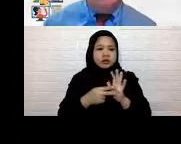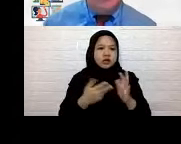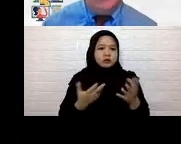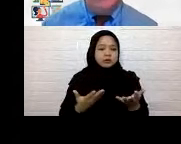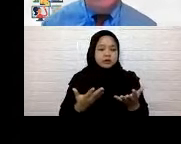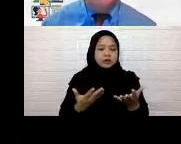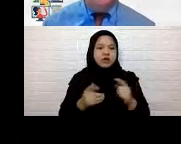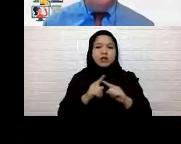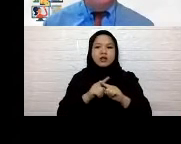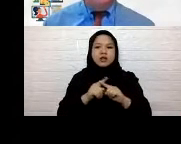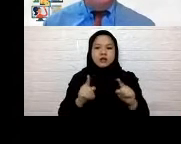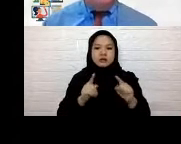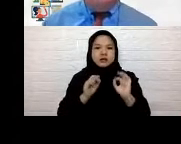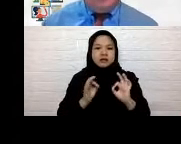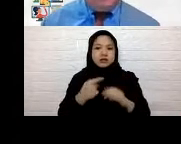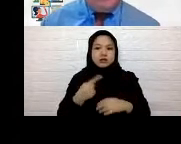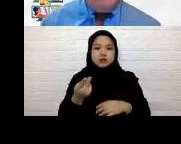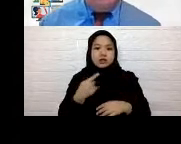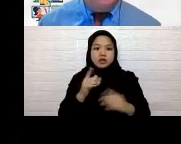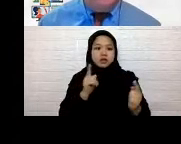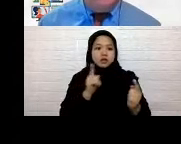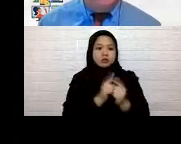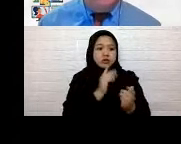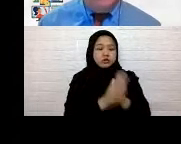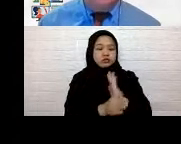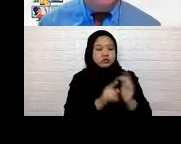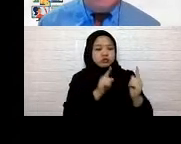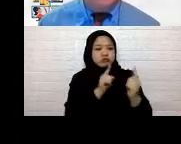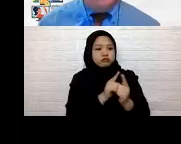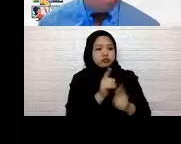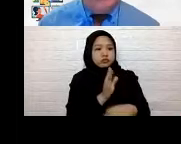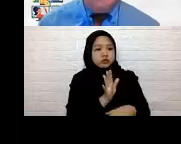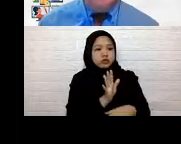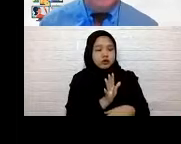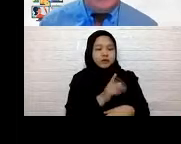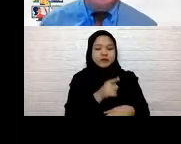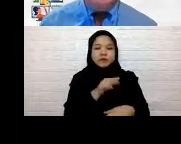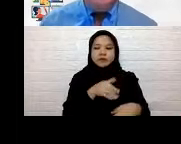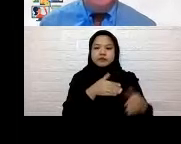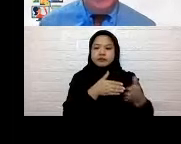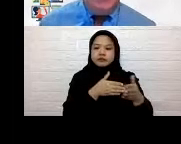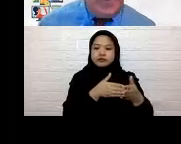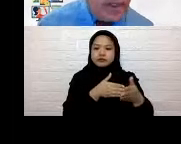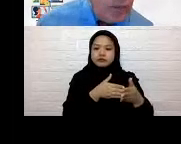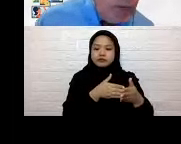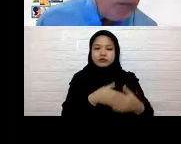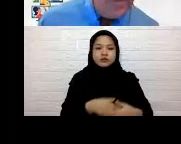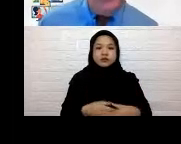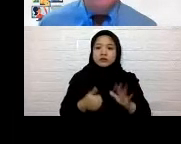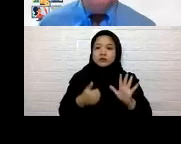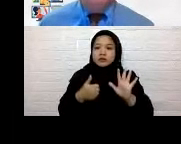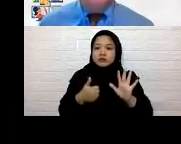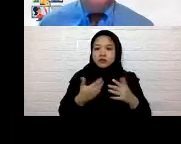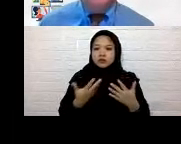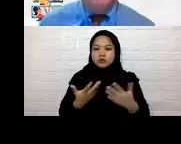meet them in person. And finally, number six, how do we manage and access clinically